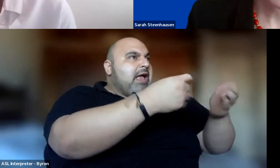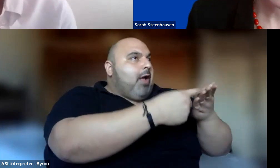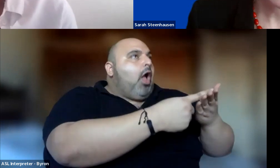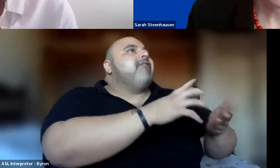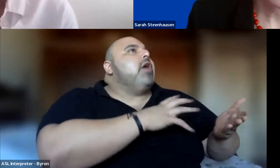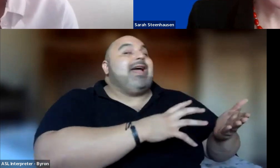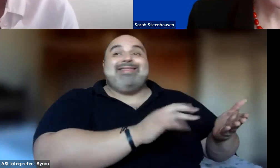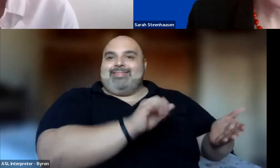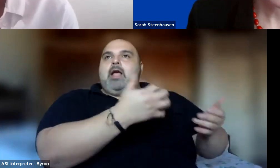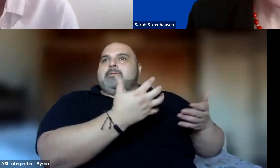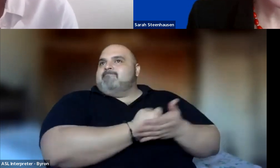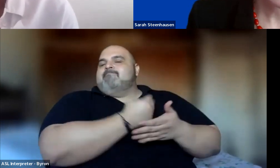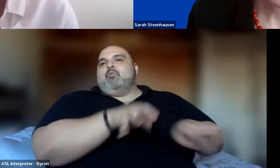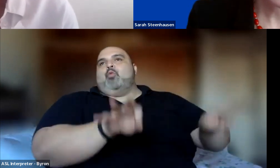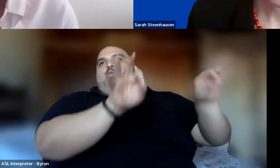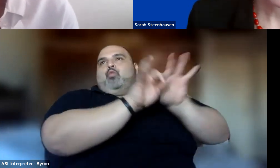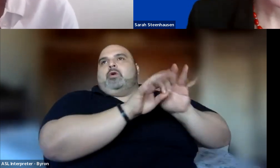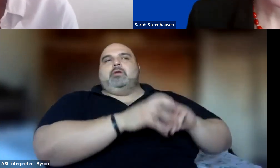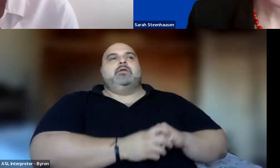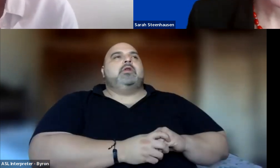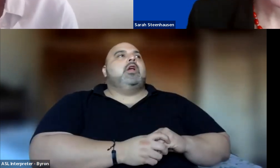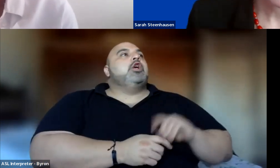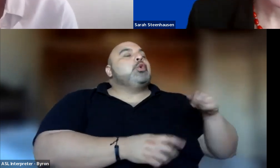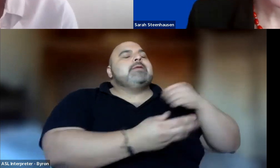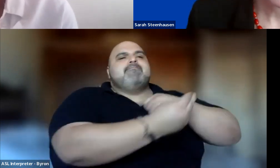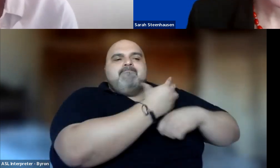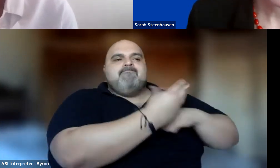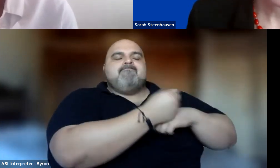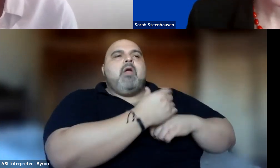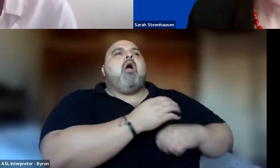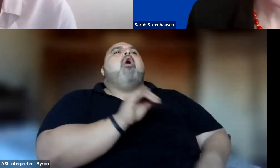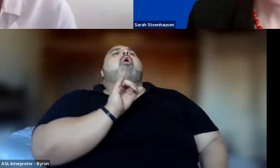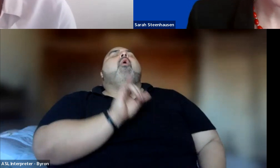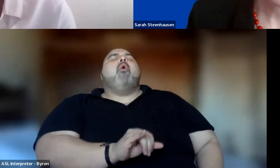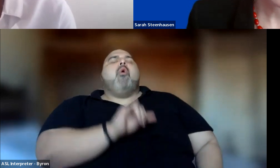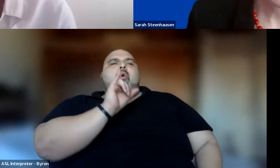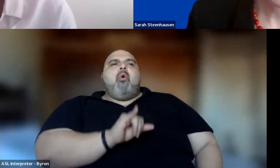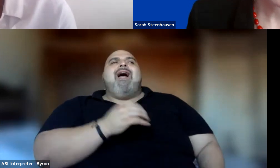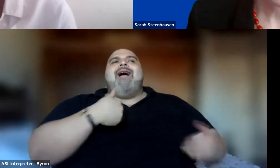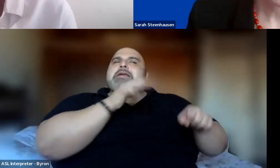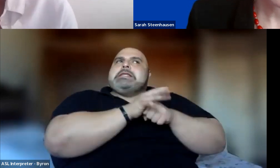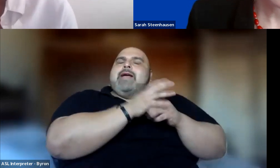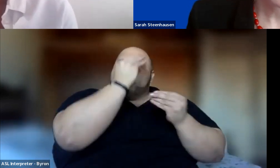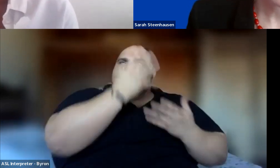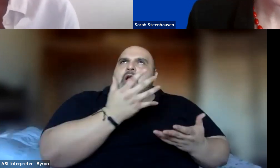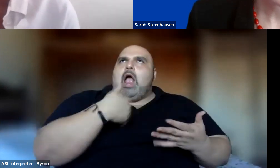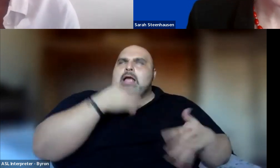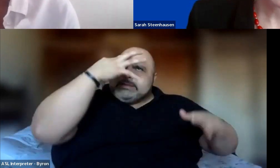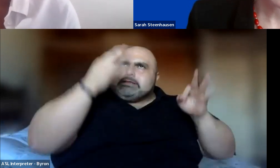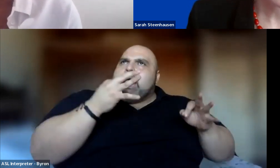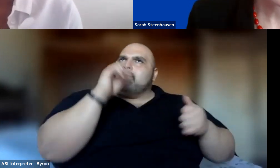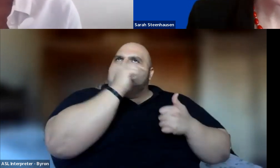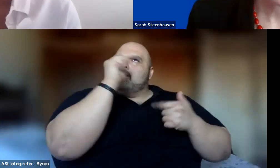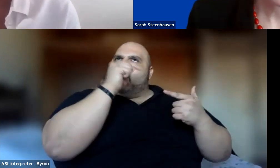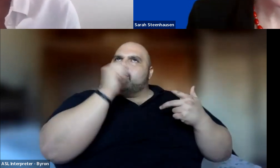that advice so that they can make a really good decision about what they want to do and the legal implications for it, not just for them,